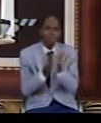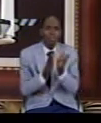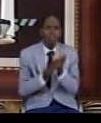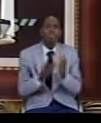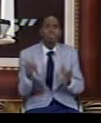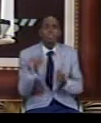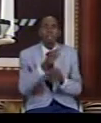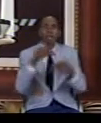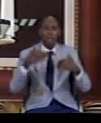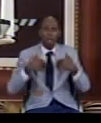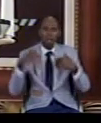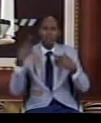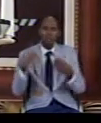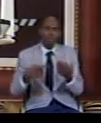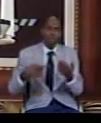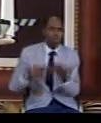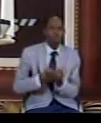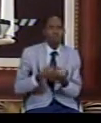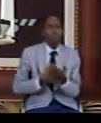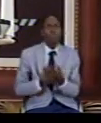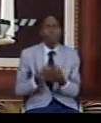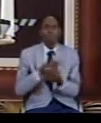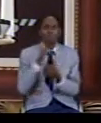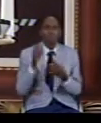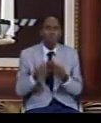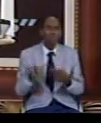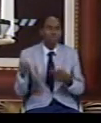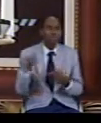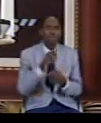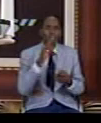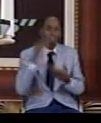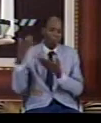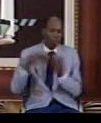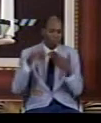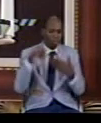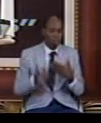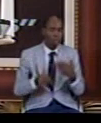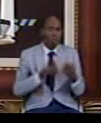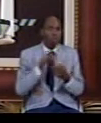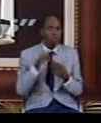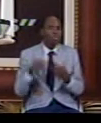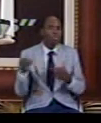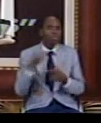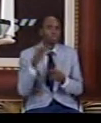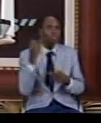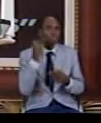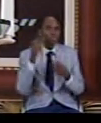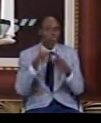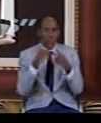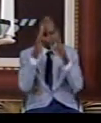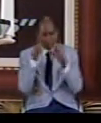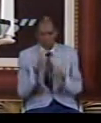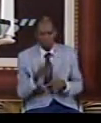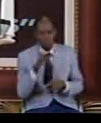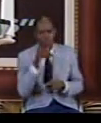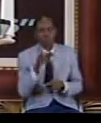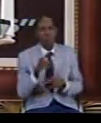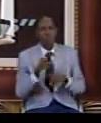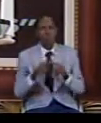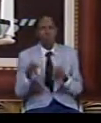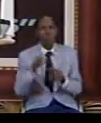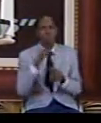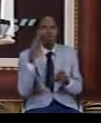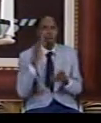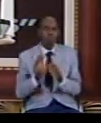cross to bear. And when you are put down, when they should have respected you, and when you are pushed aside, when they should have recognized